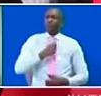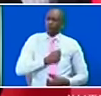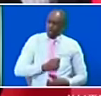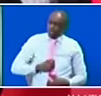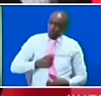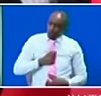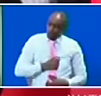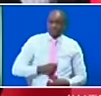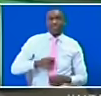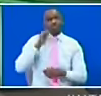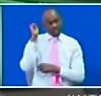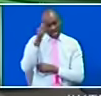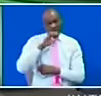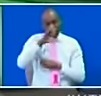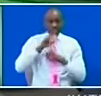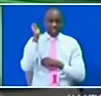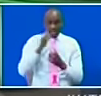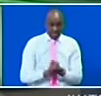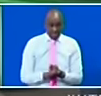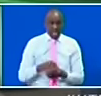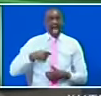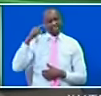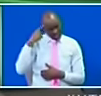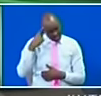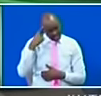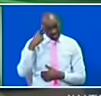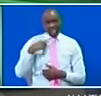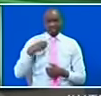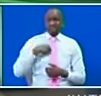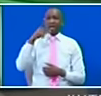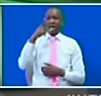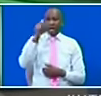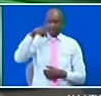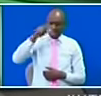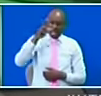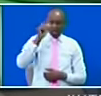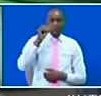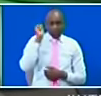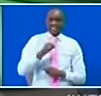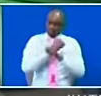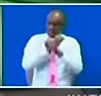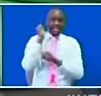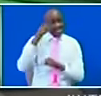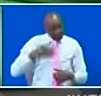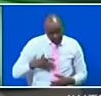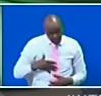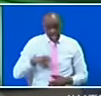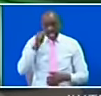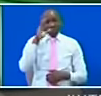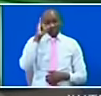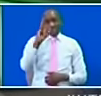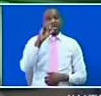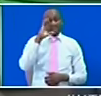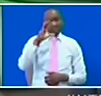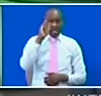apologize to the nation. I think Kaparo has got a duty to Kenyans to ensure that,